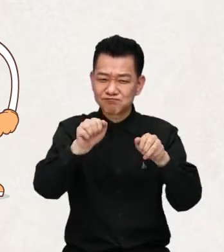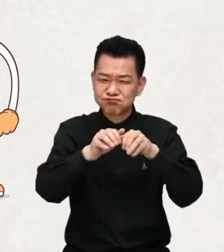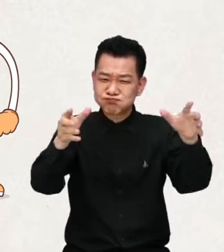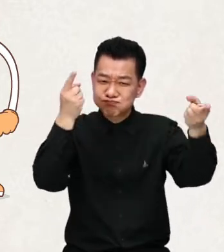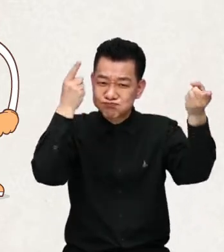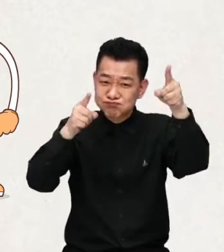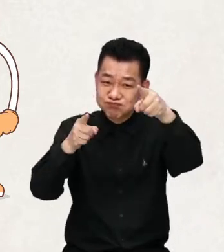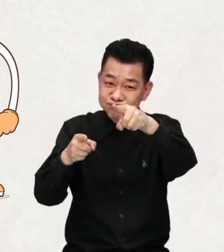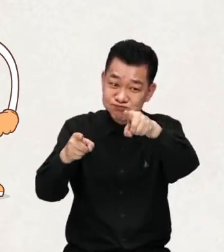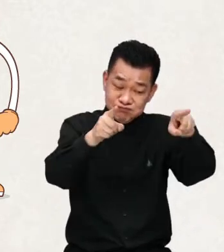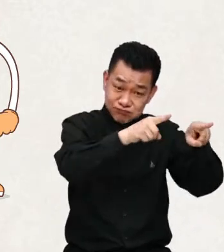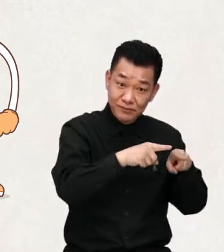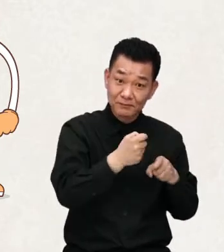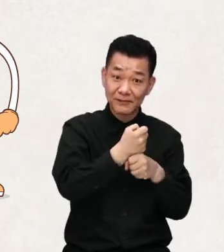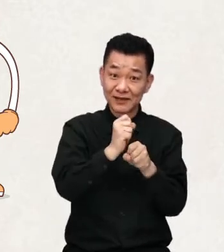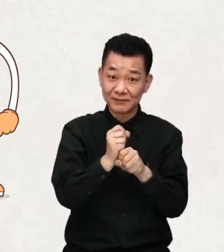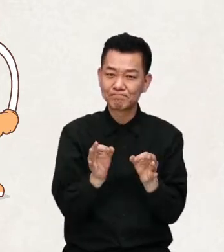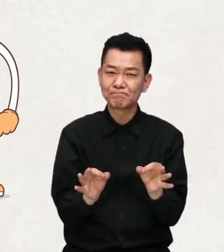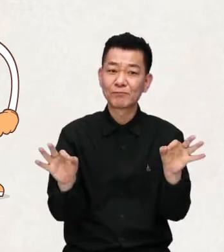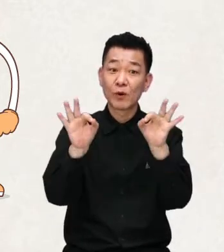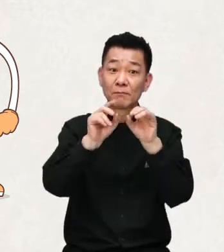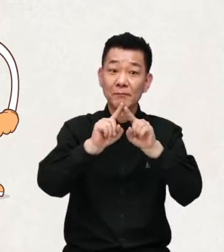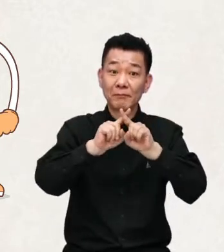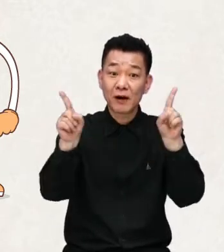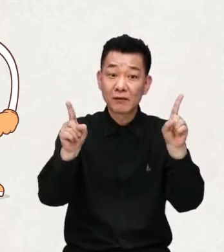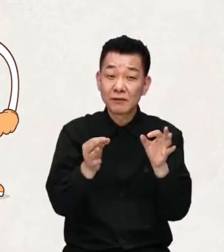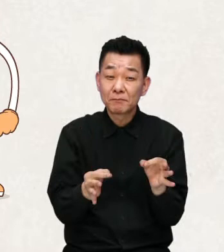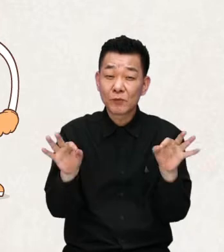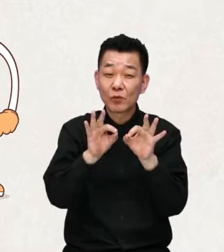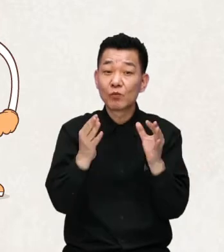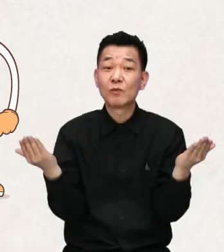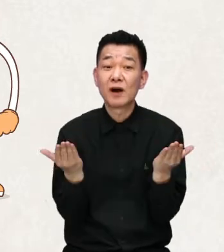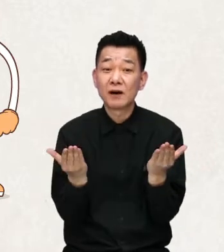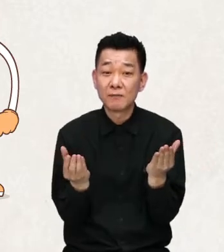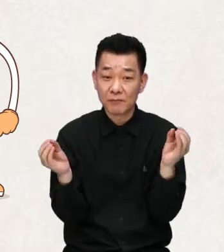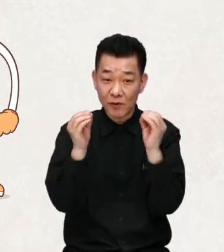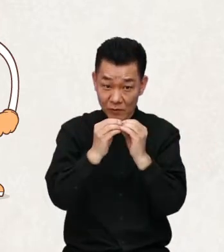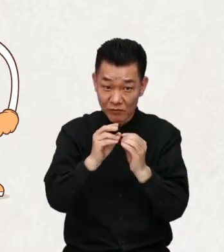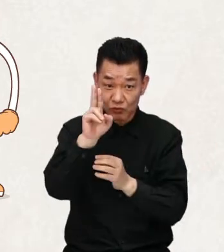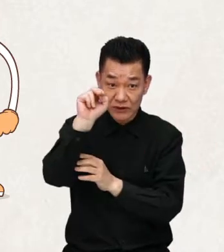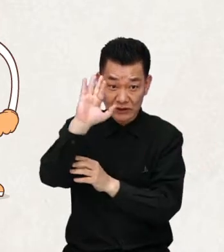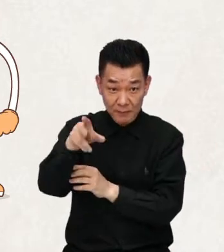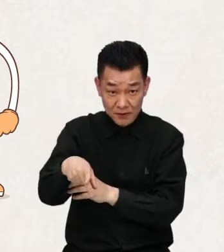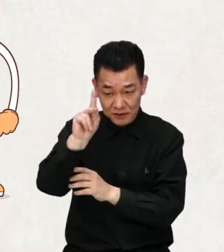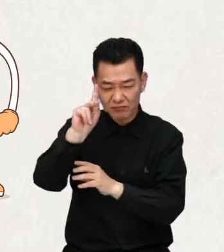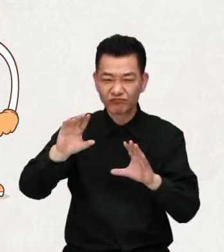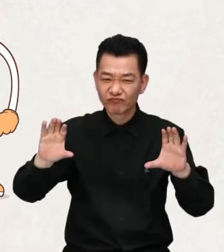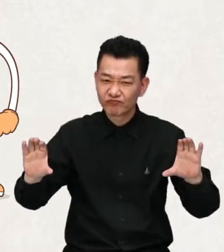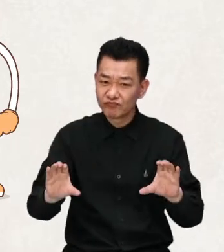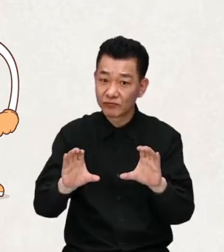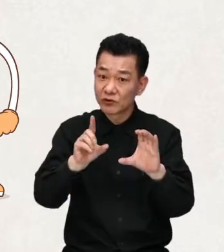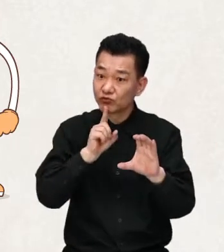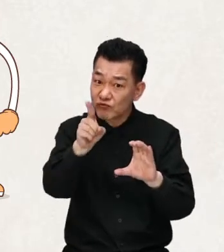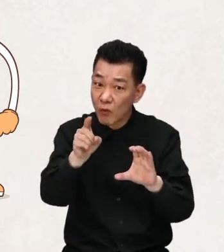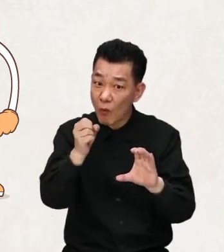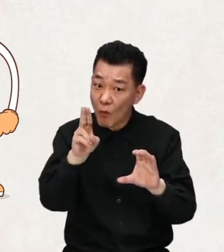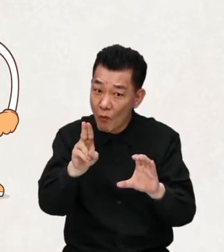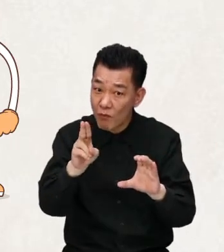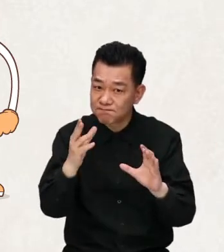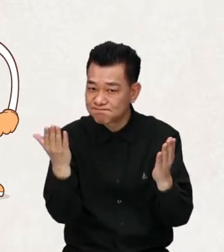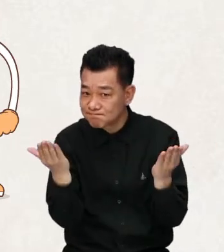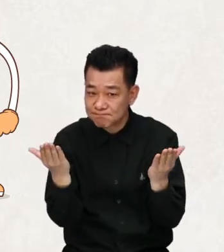upon making such convention is important, but what's more important is about how we can implement the provisions of the